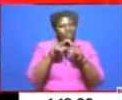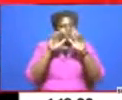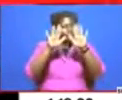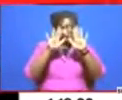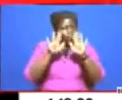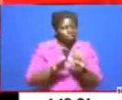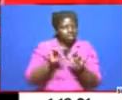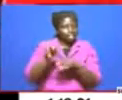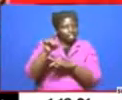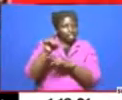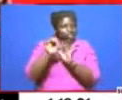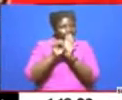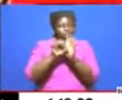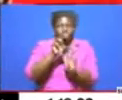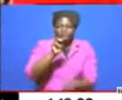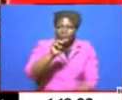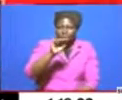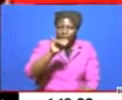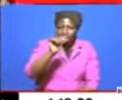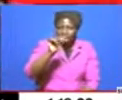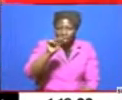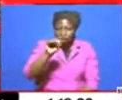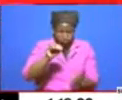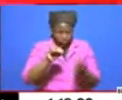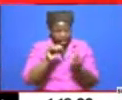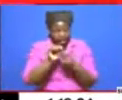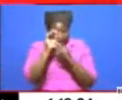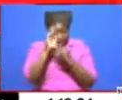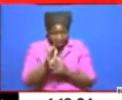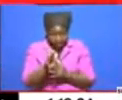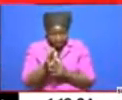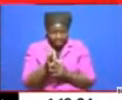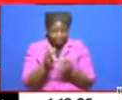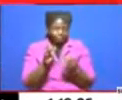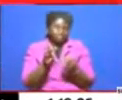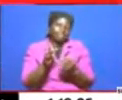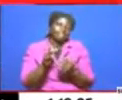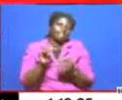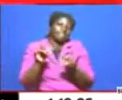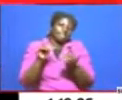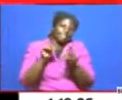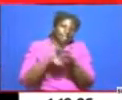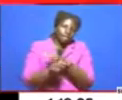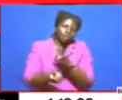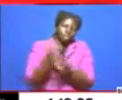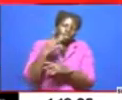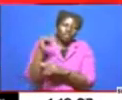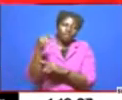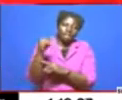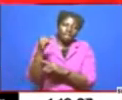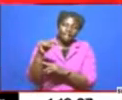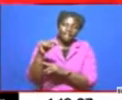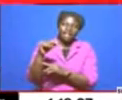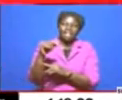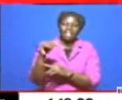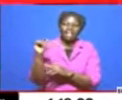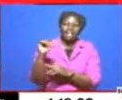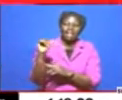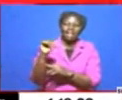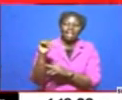Rebecca Miano, a leader in the generation of renewable energy, as well as